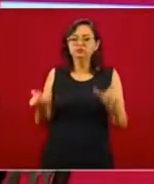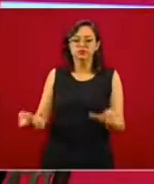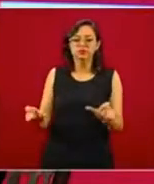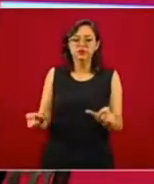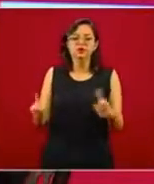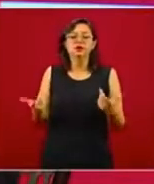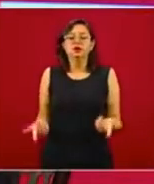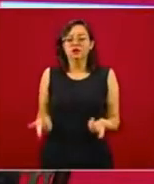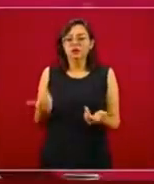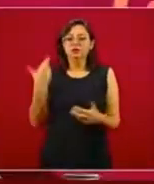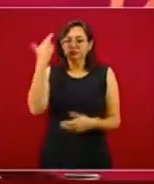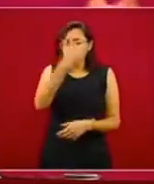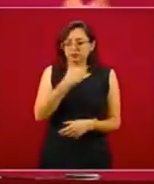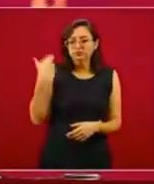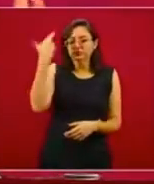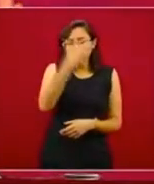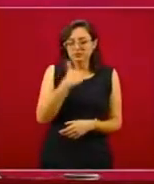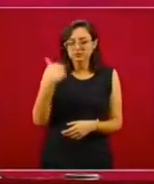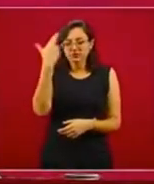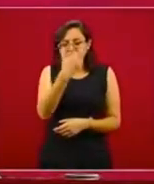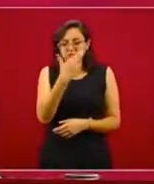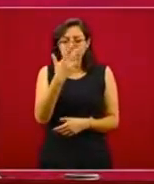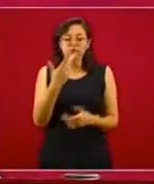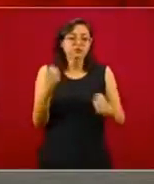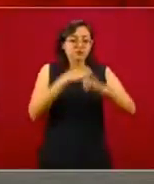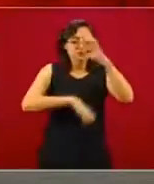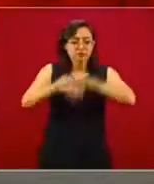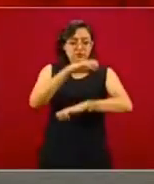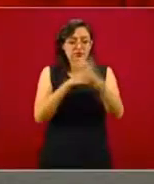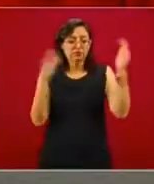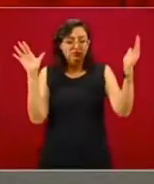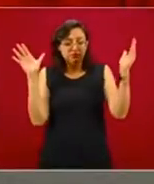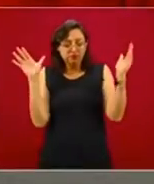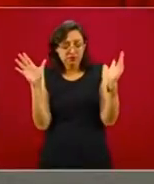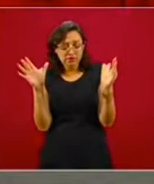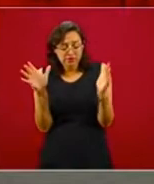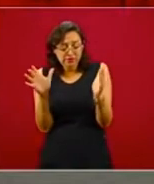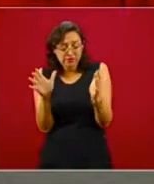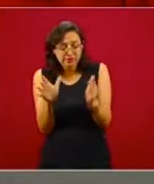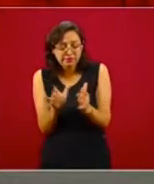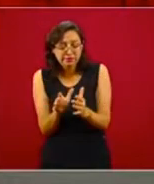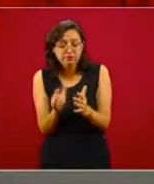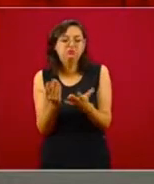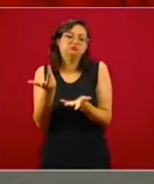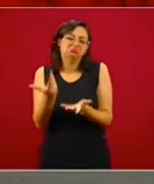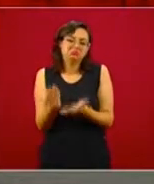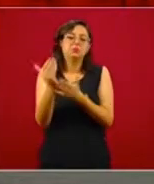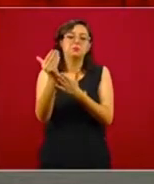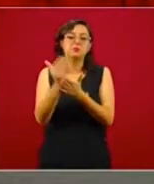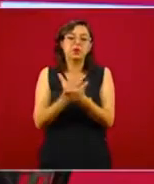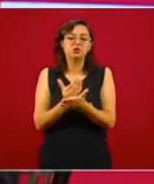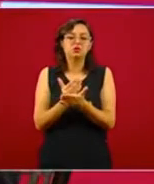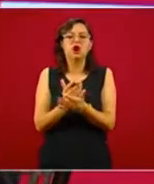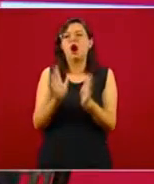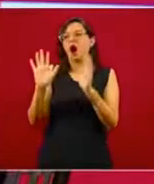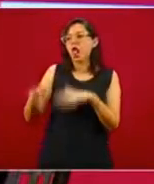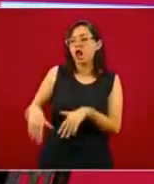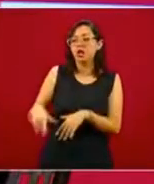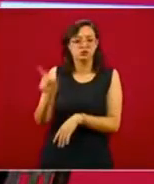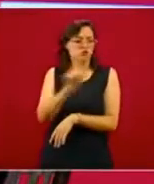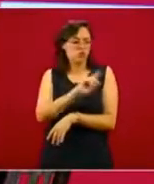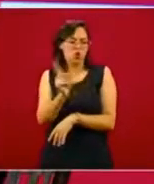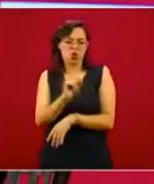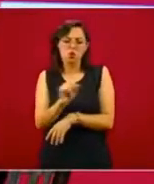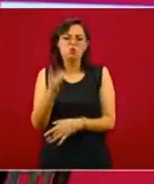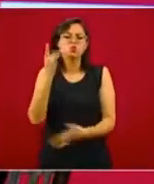to be more strict with more approving points. And as the size is less, it